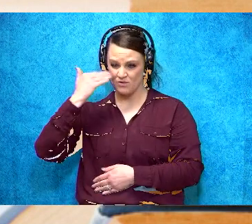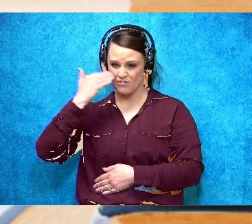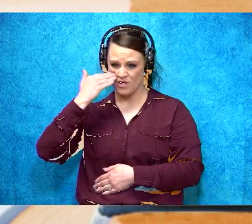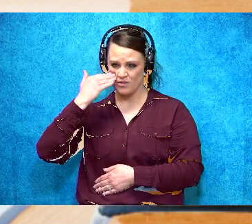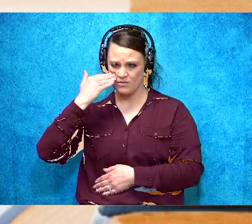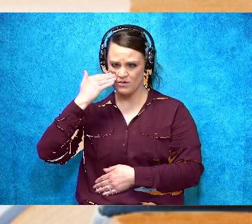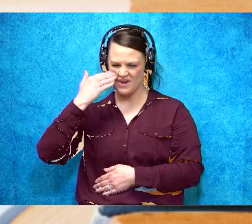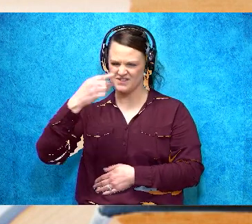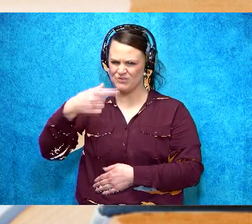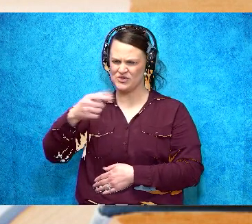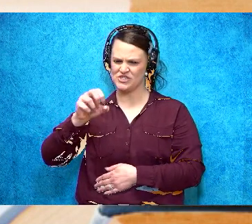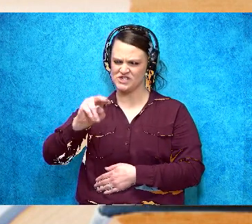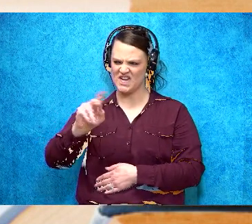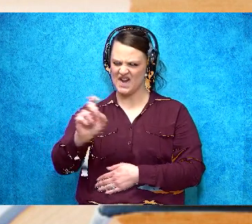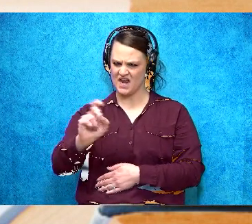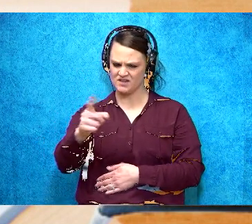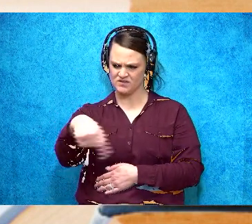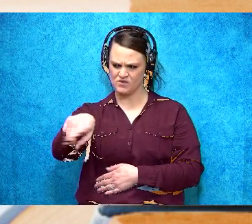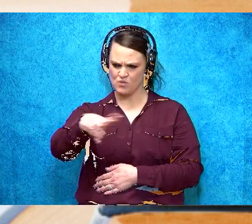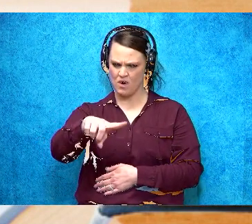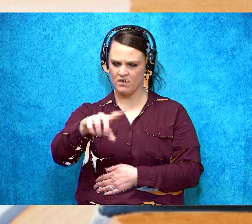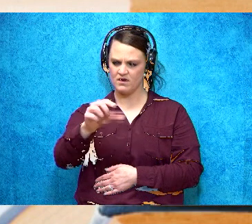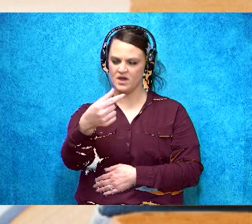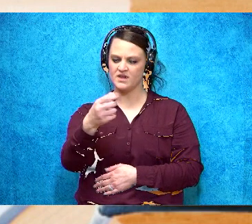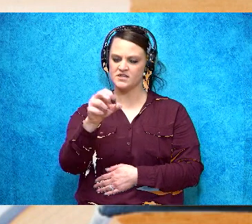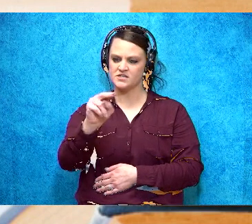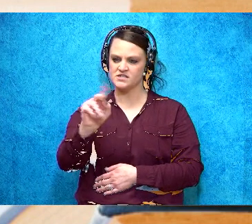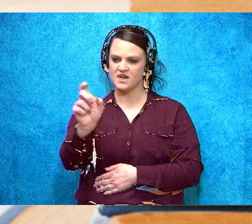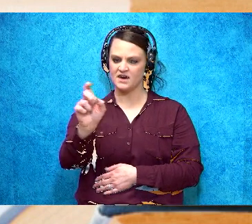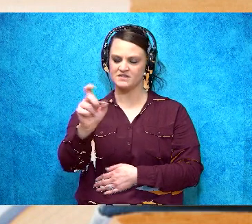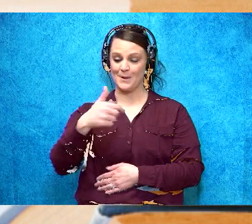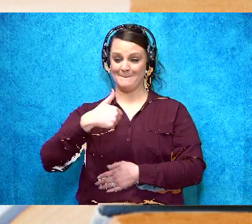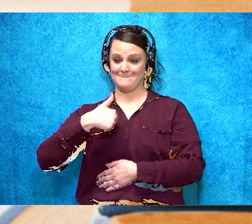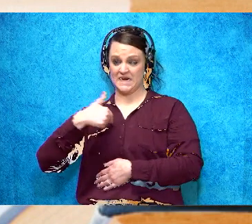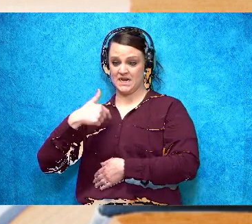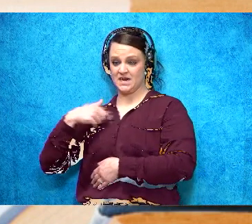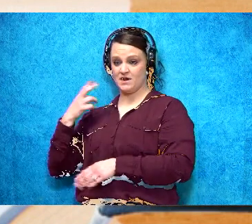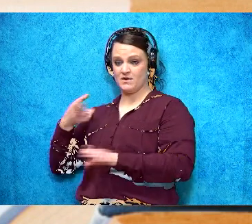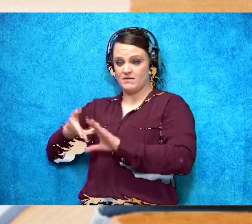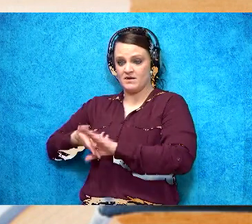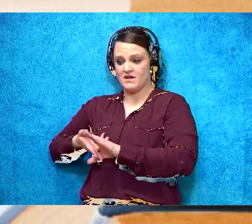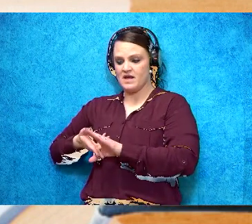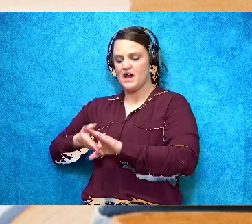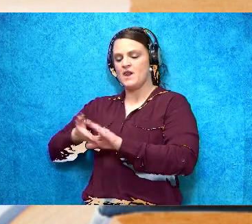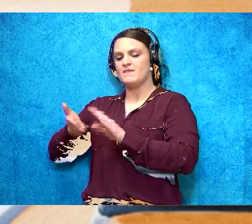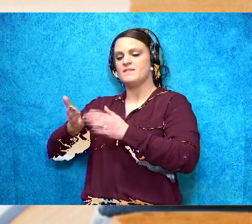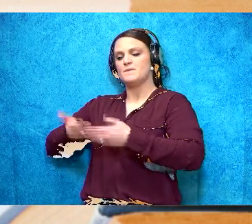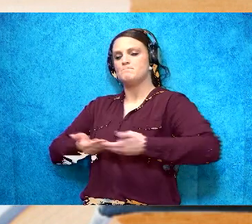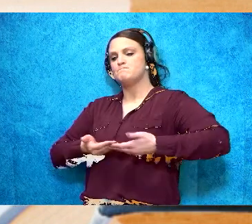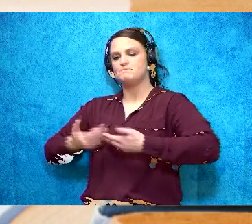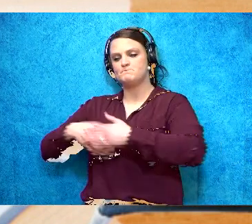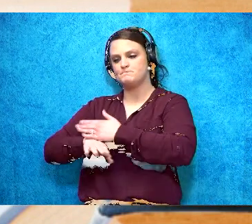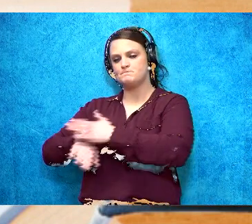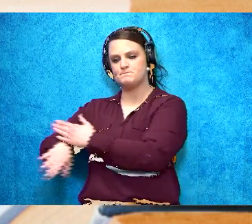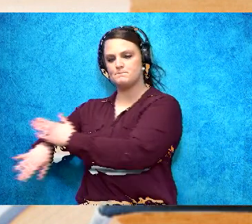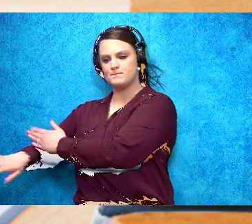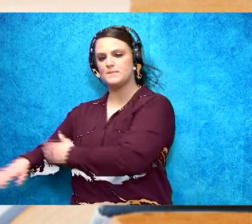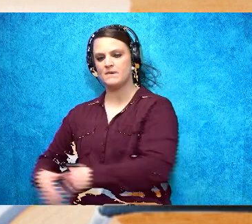think, the Gen Xers, okay? I'm part of the very end of the baby boomers. We all have names. All right, so one